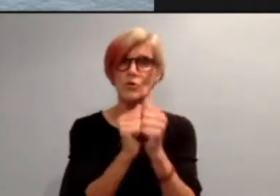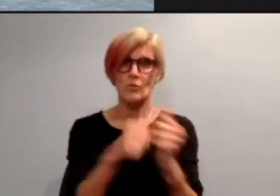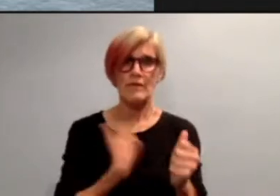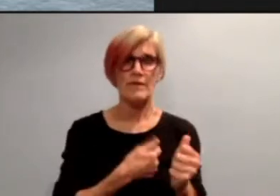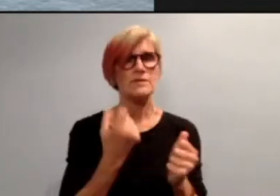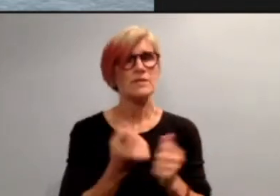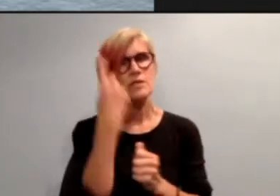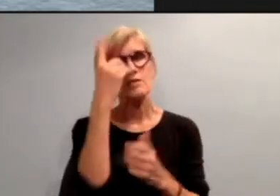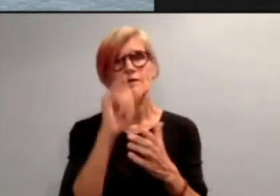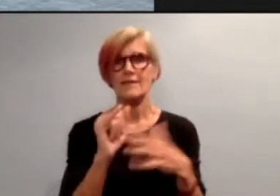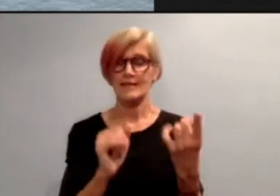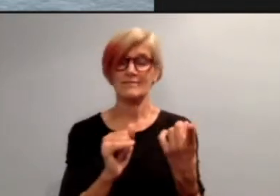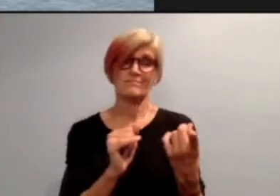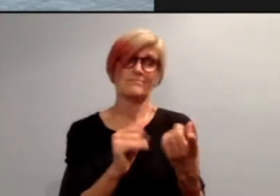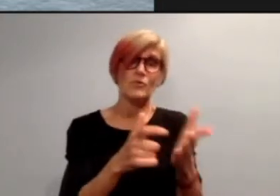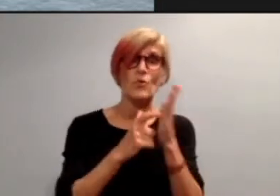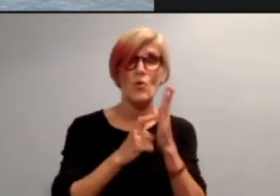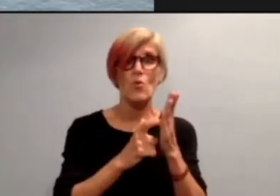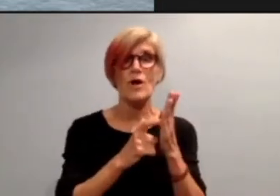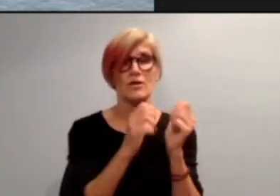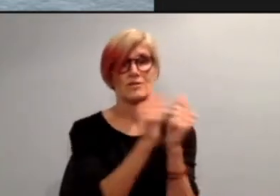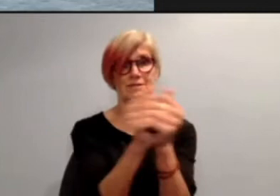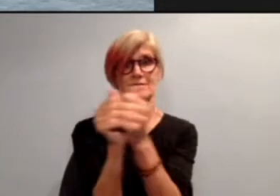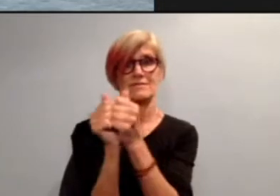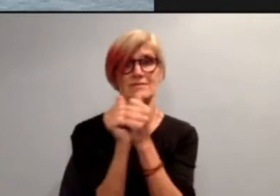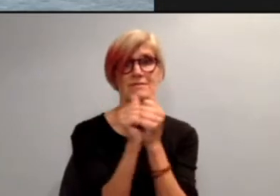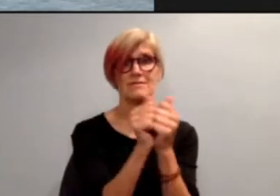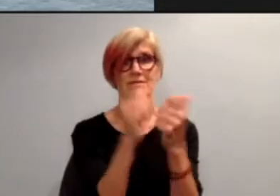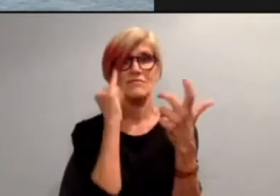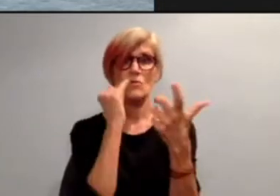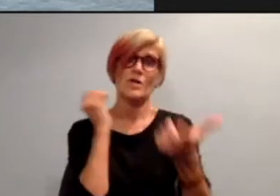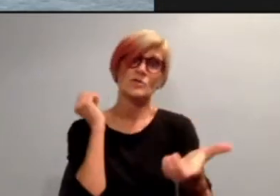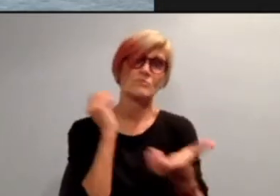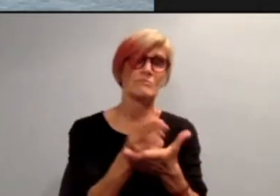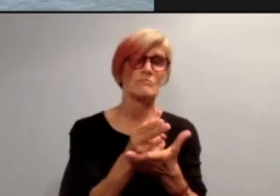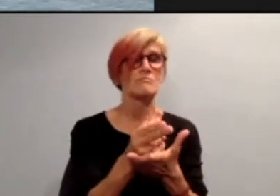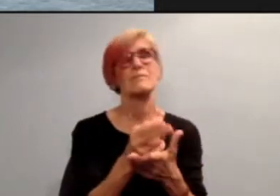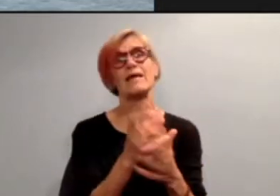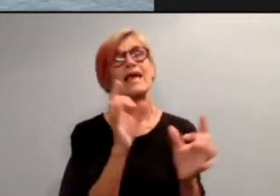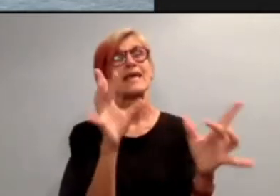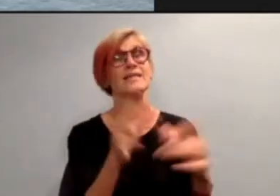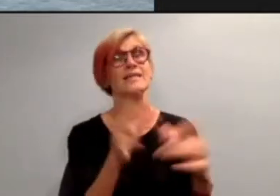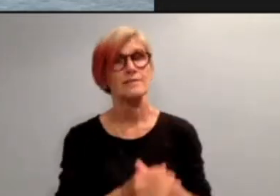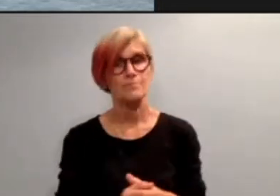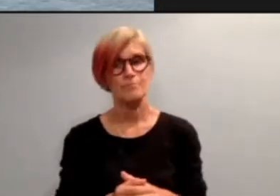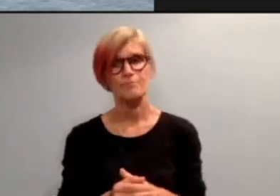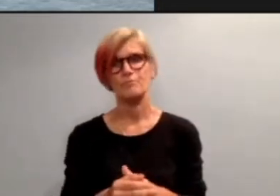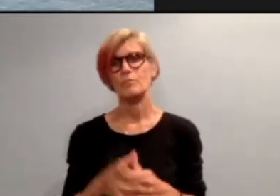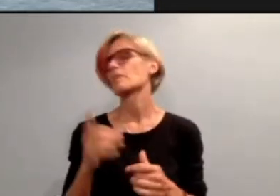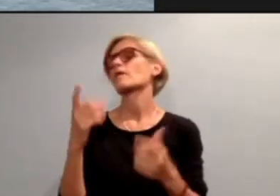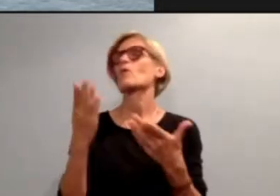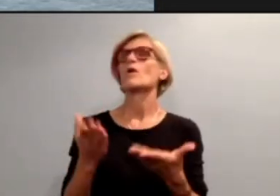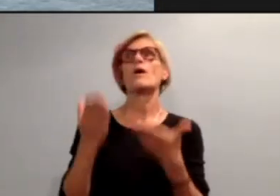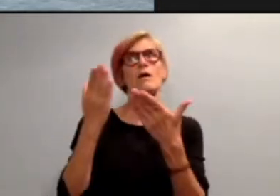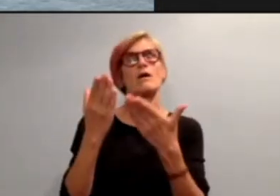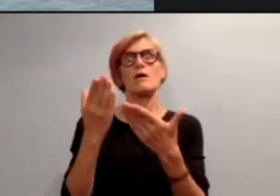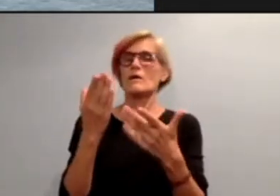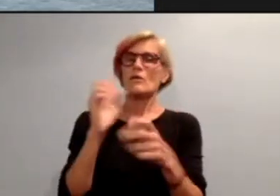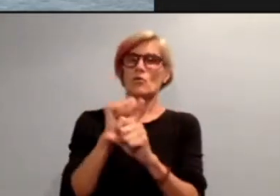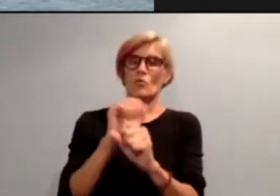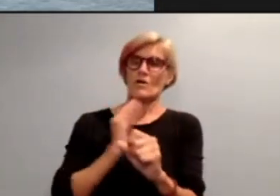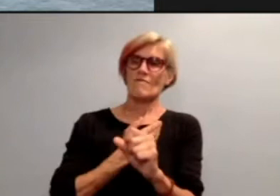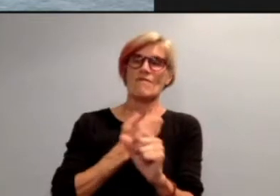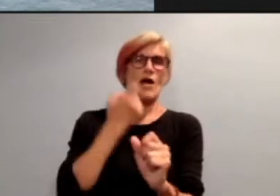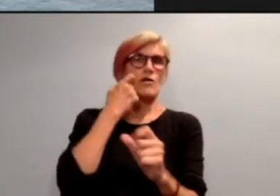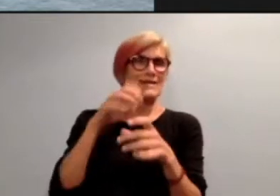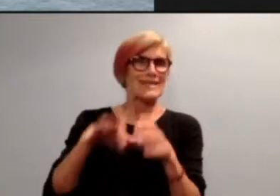that it requires solidarity to fight and conquer hate. I want to uplift the work of our elected leaders and our community leaders who have